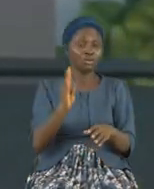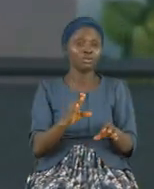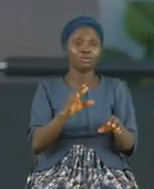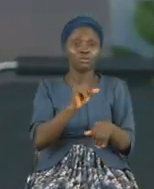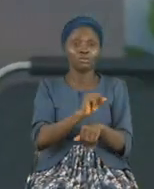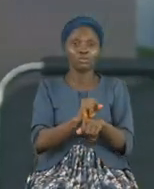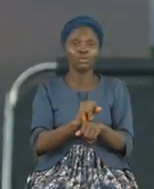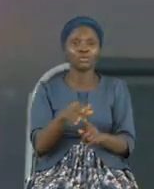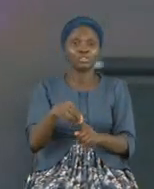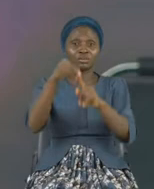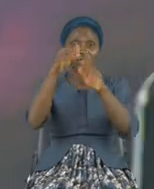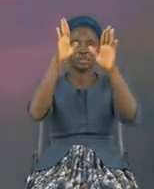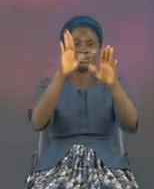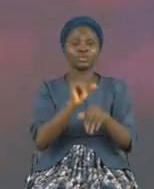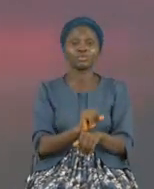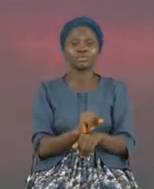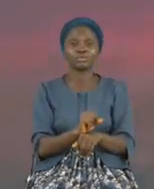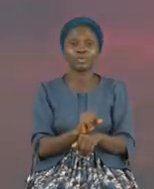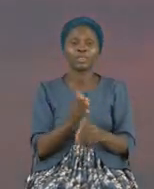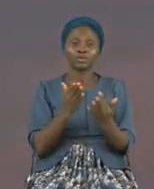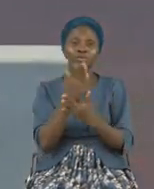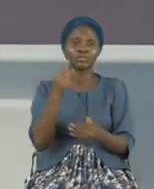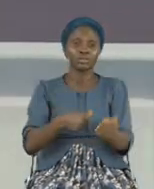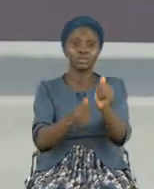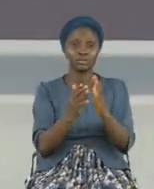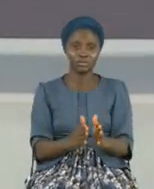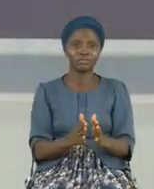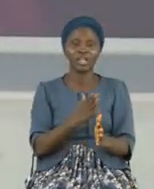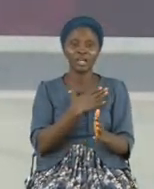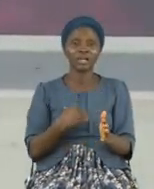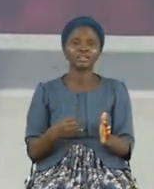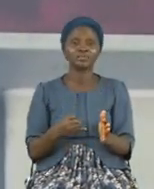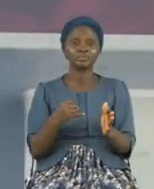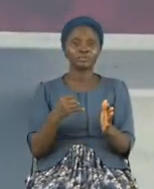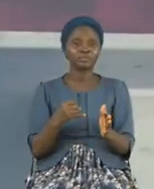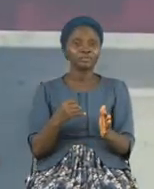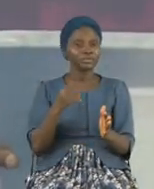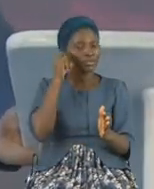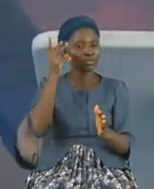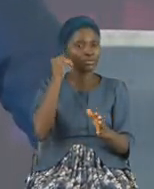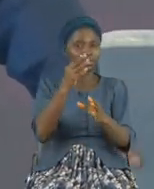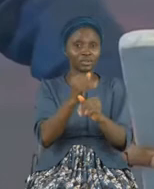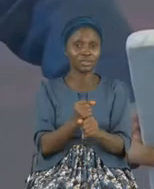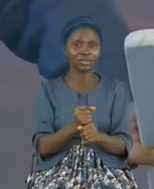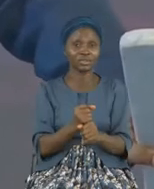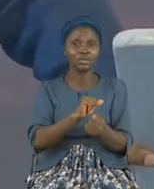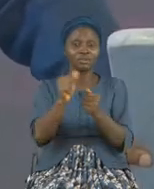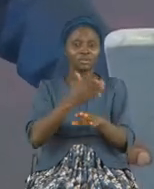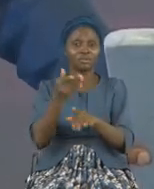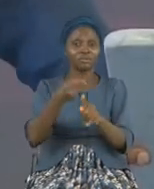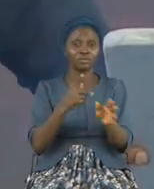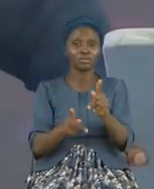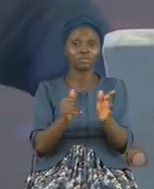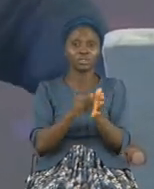taken out of his body, and it was taken far away to the people that were demon possessed. And as the handkerchiefs and the